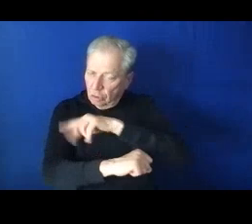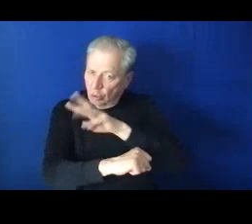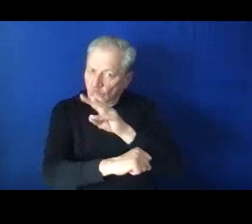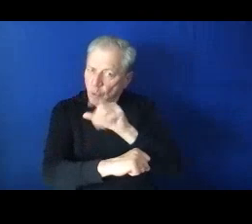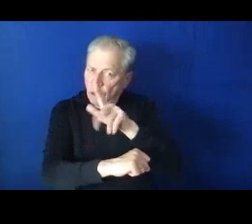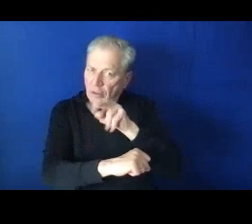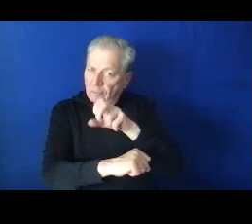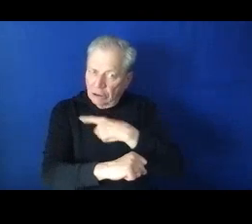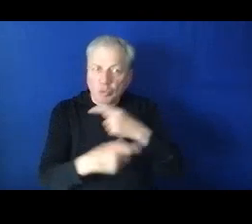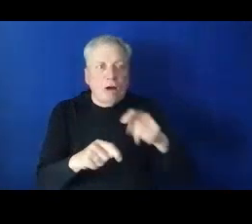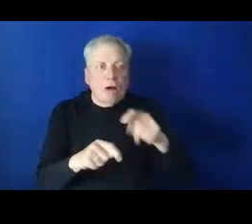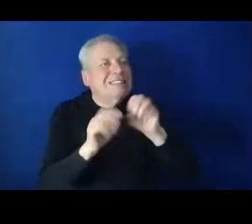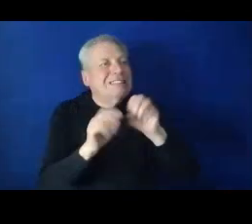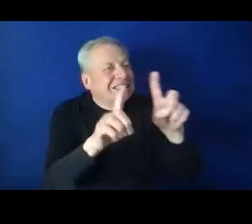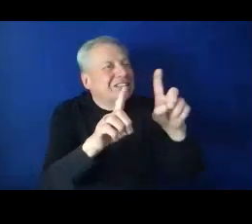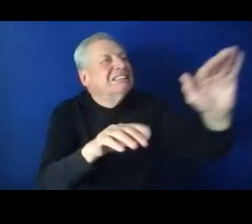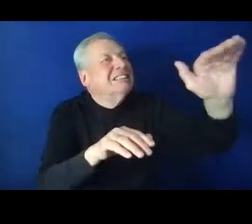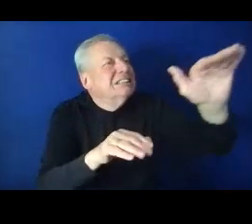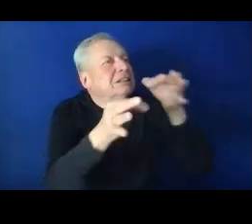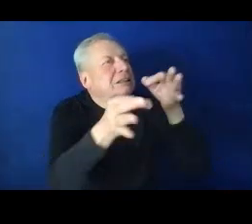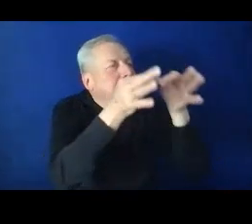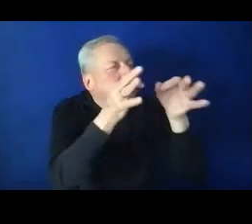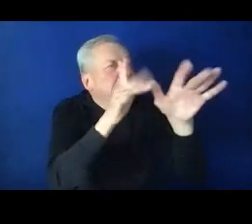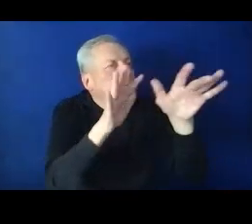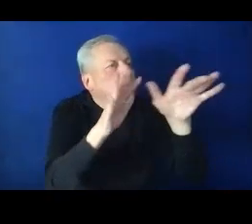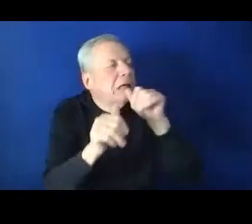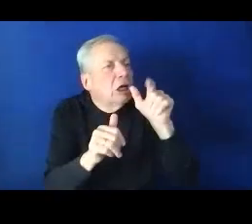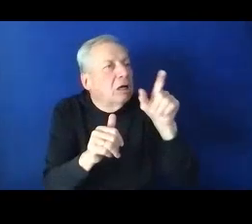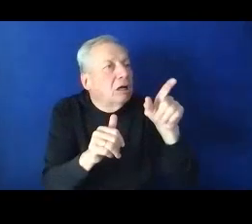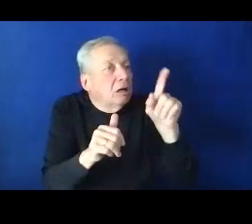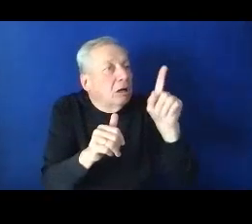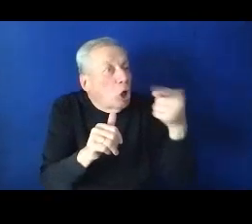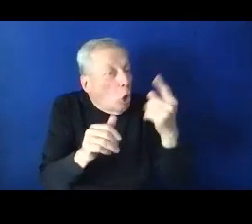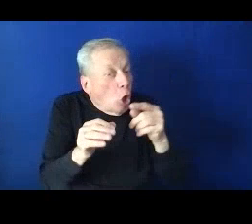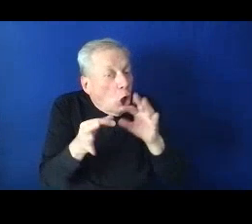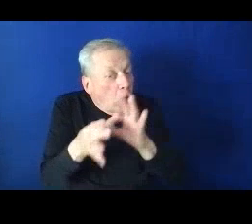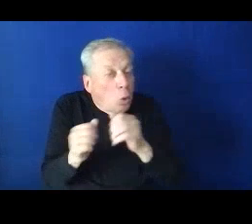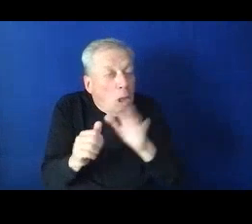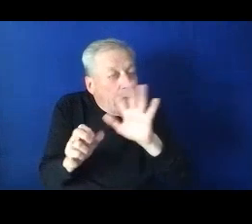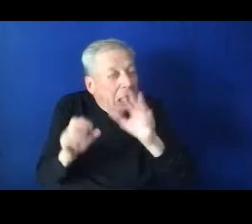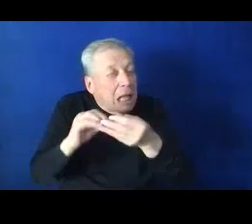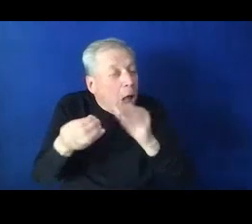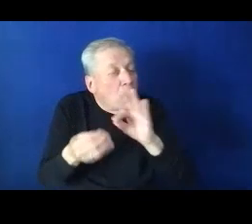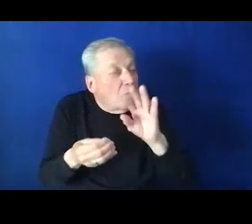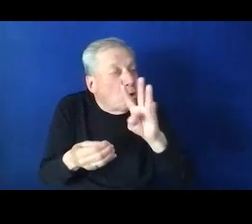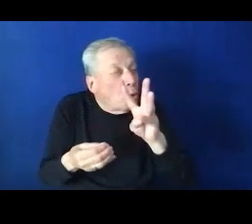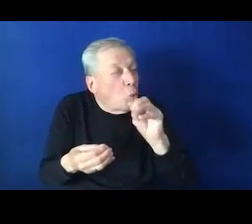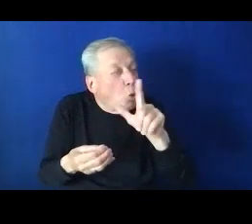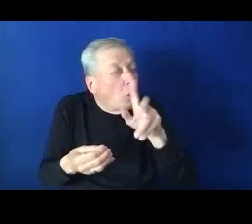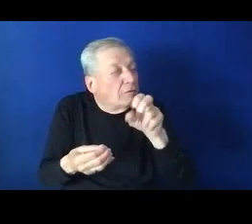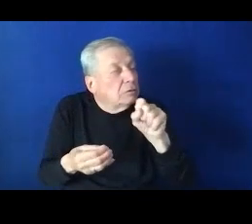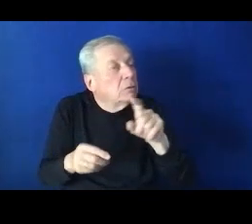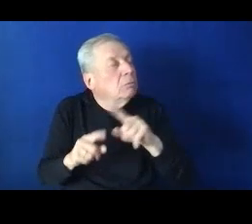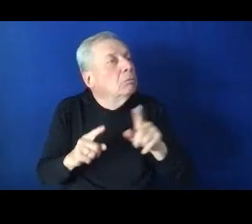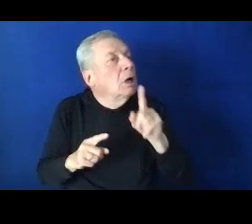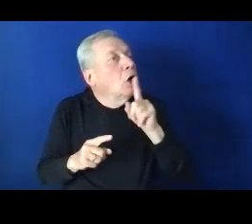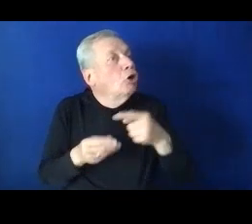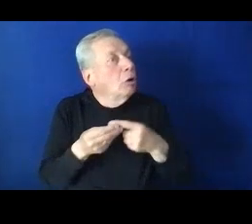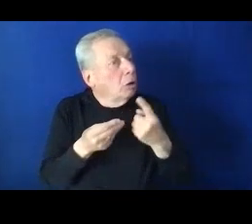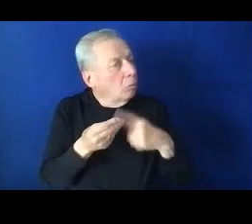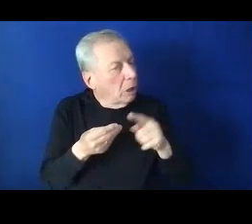try to educate them on not only is it about the numbers, but is actually about the social dynamics